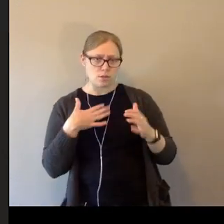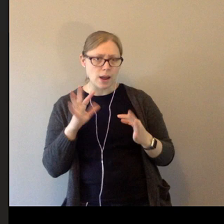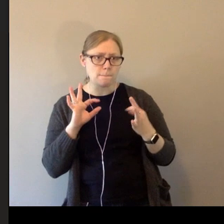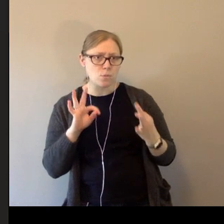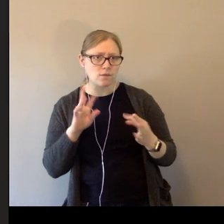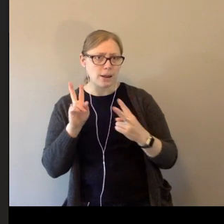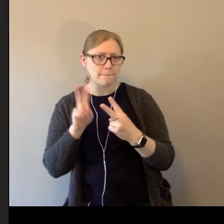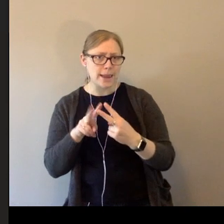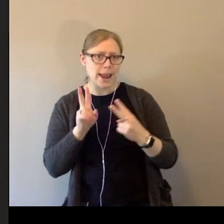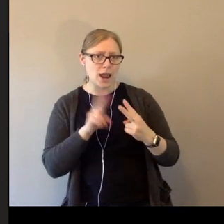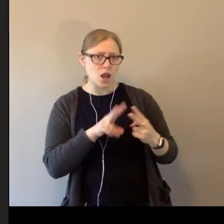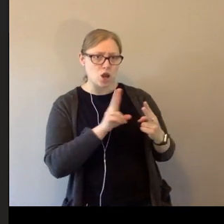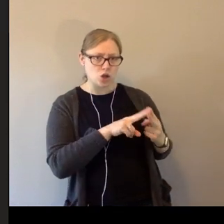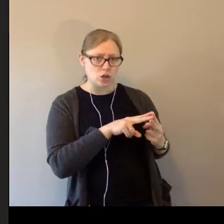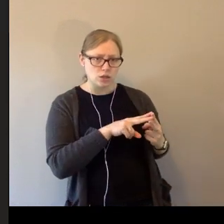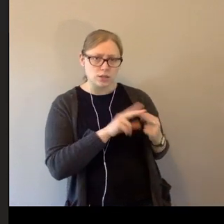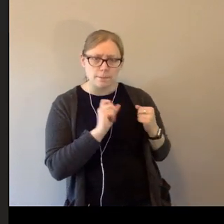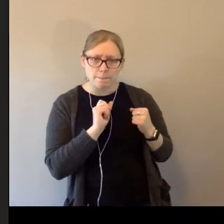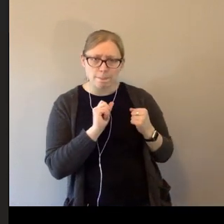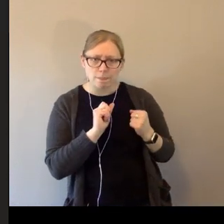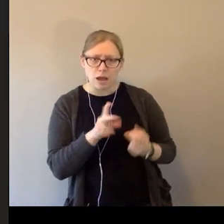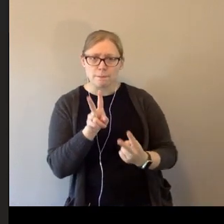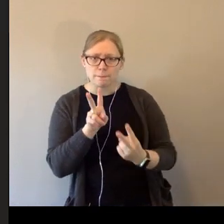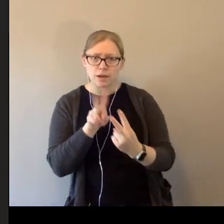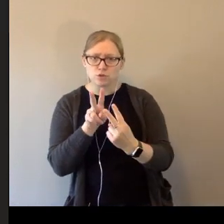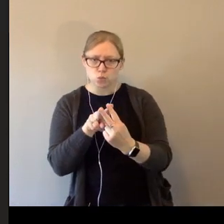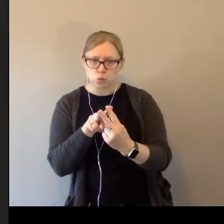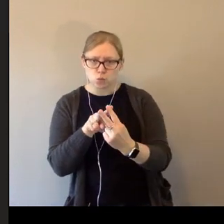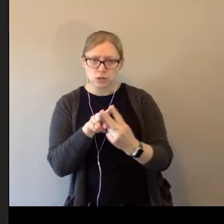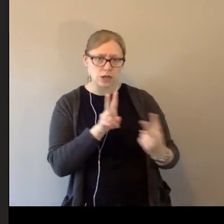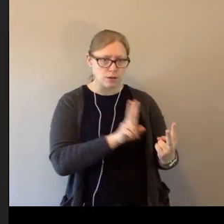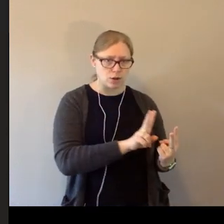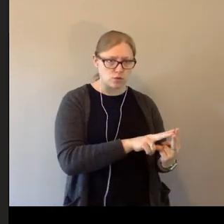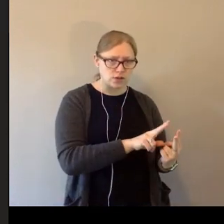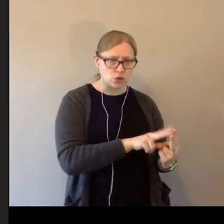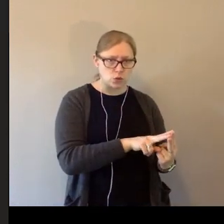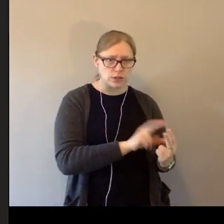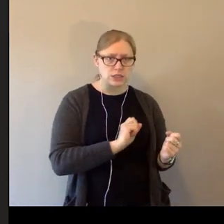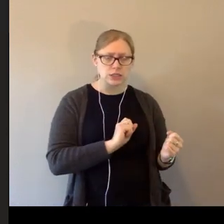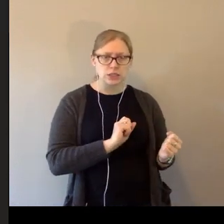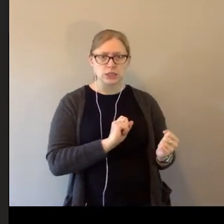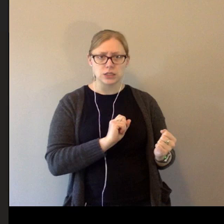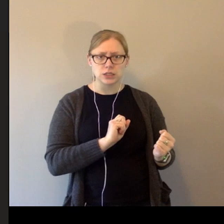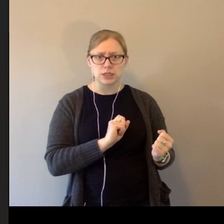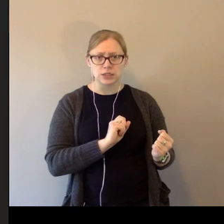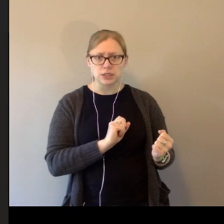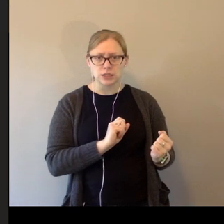perfect pairs here. So I have a pair of 2's and a pair of 2's. And so I'm going to have